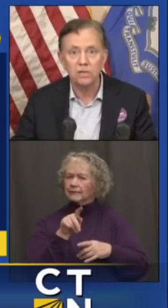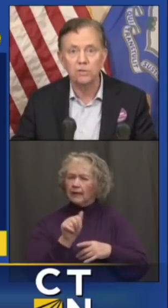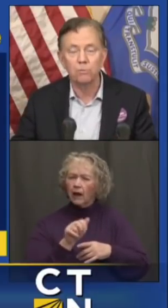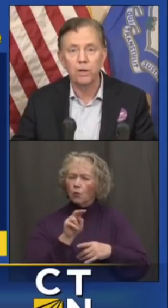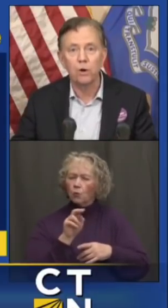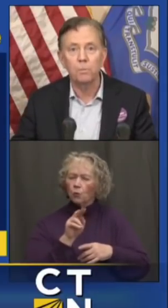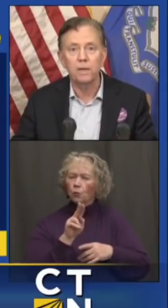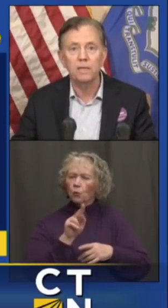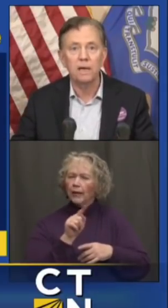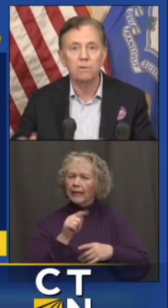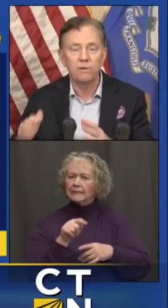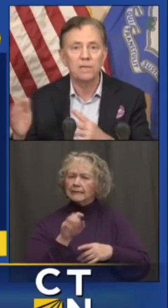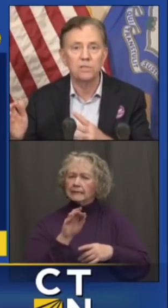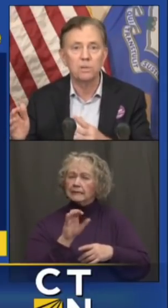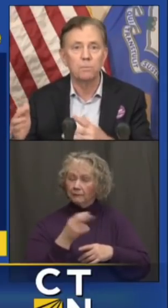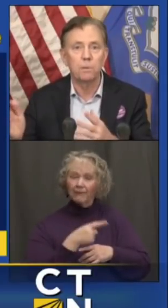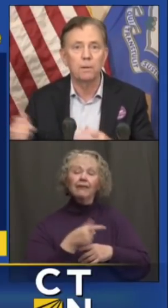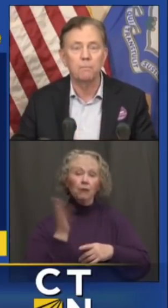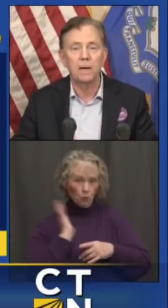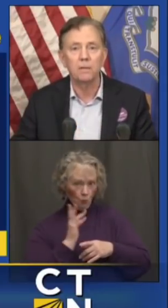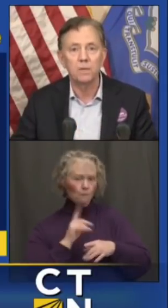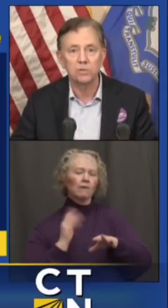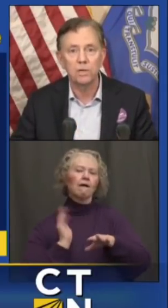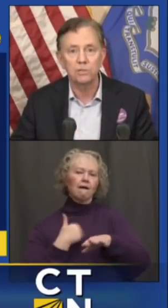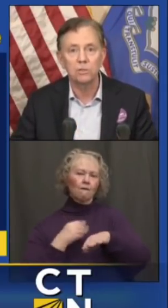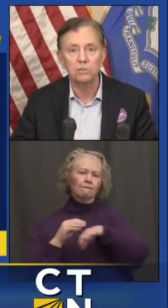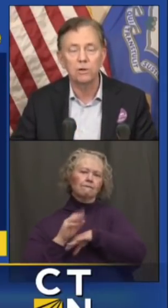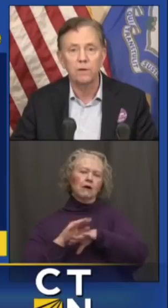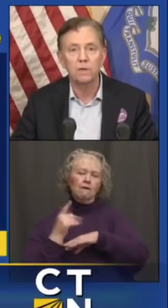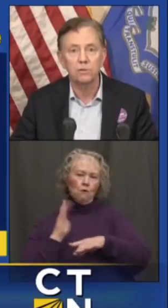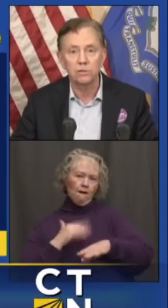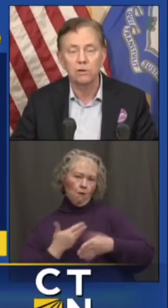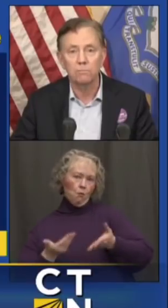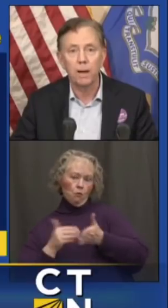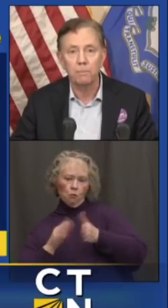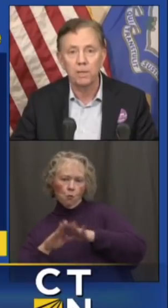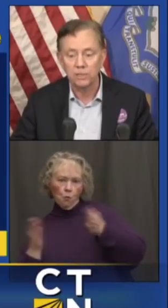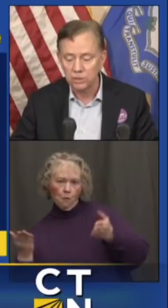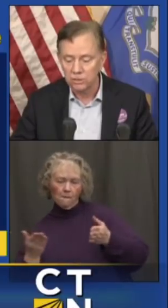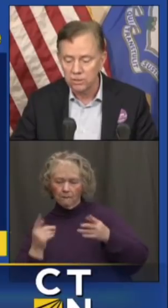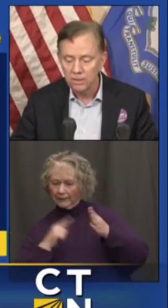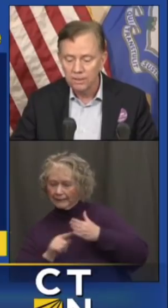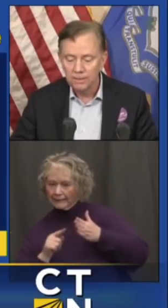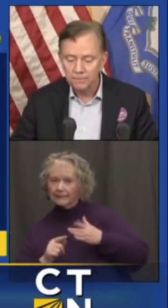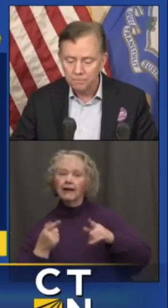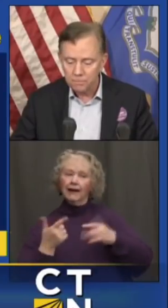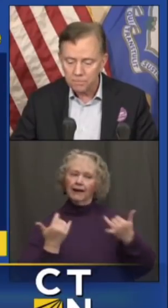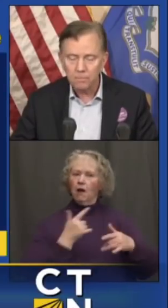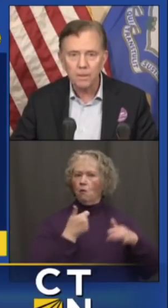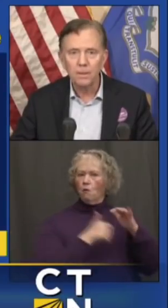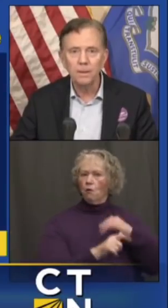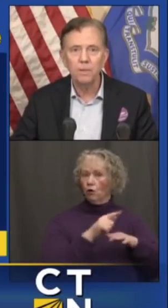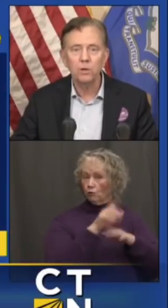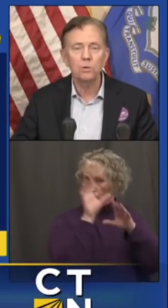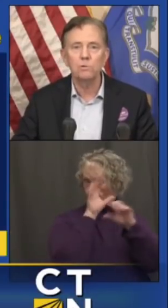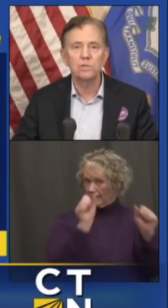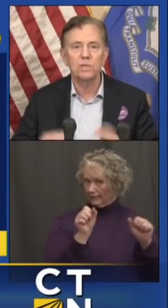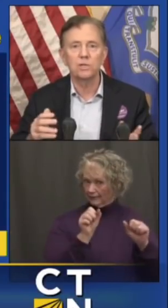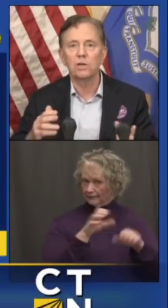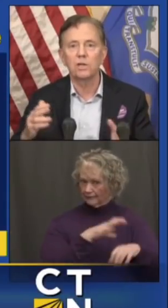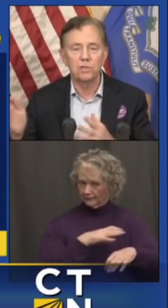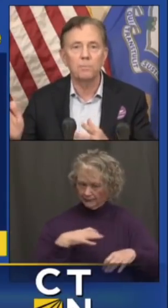advised us on reopening, now advises the Biden administration on serving underserved populations. The good